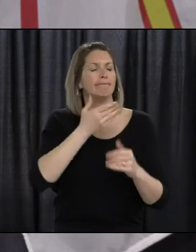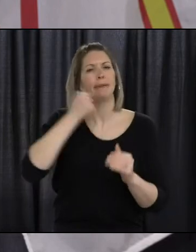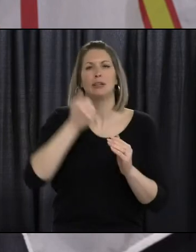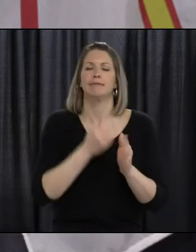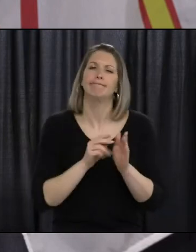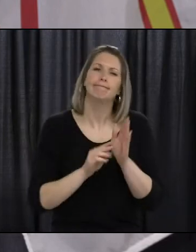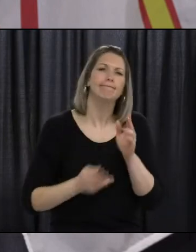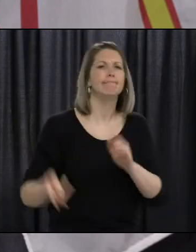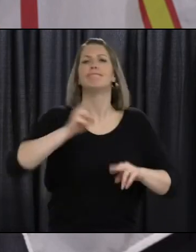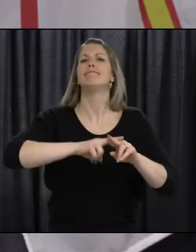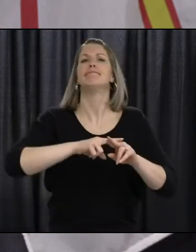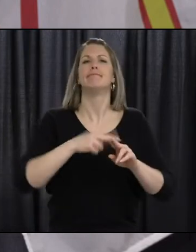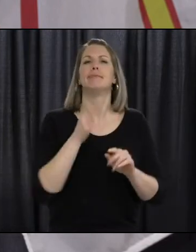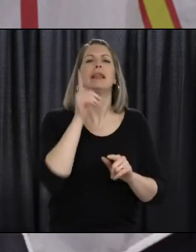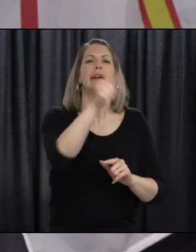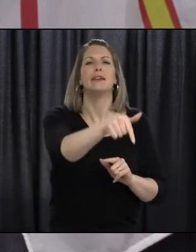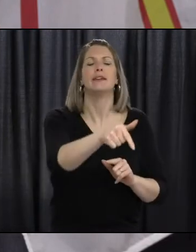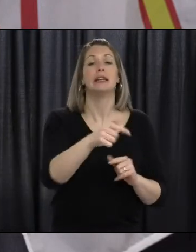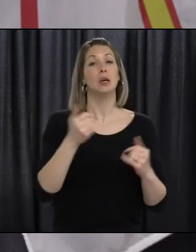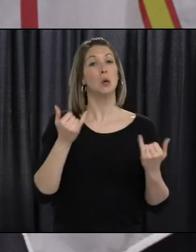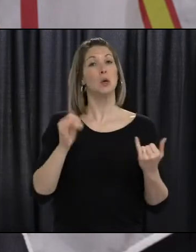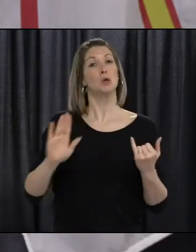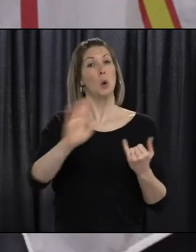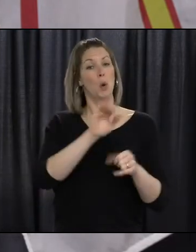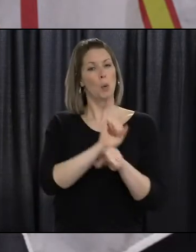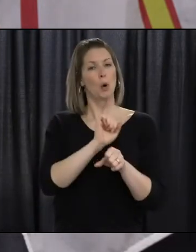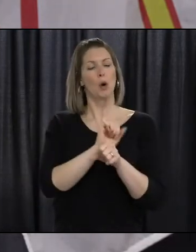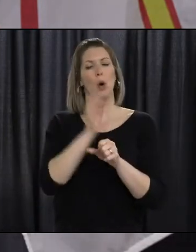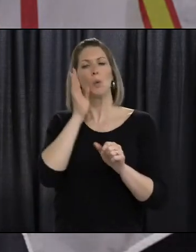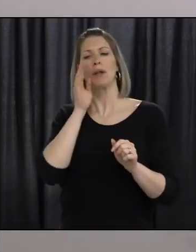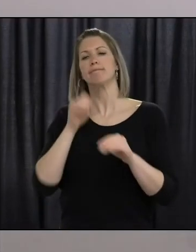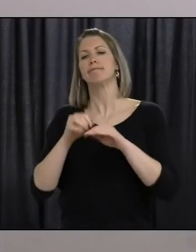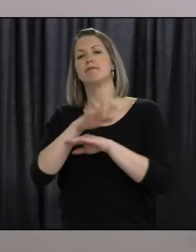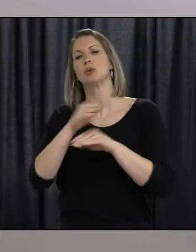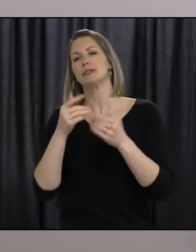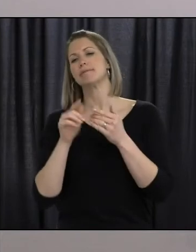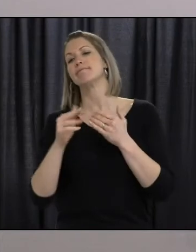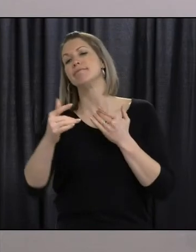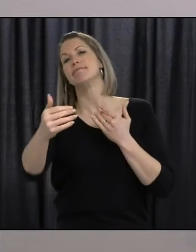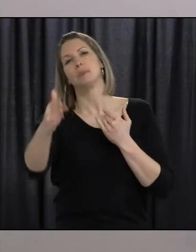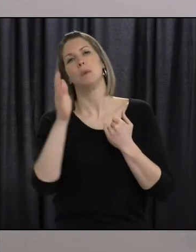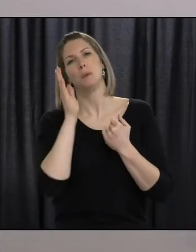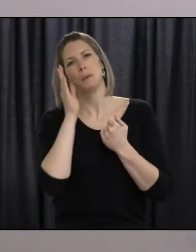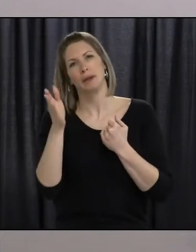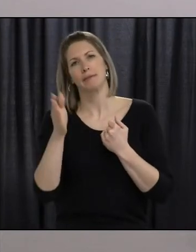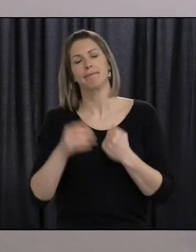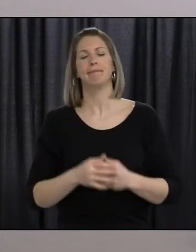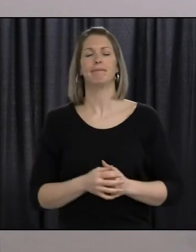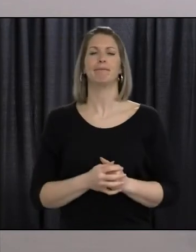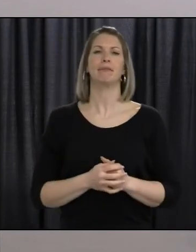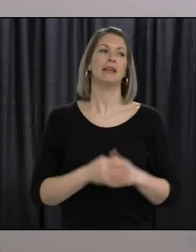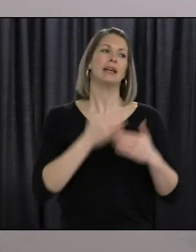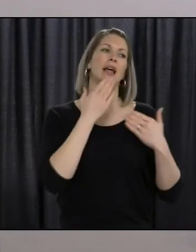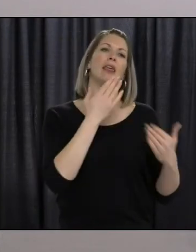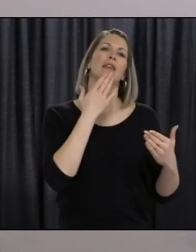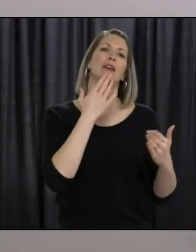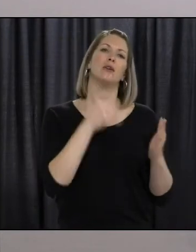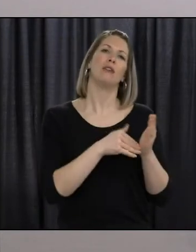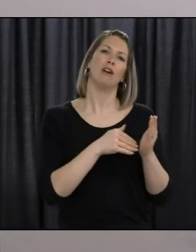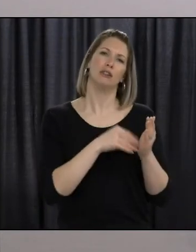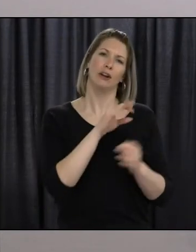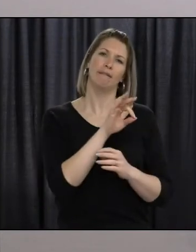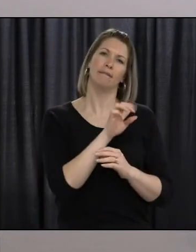COVID-19 progresses in our province. Thank you. Well, thank you, Dr. Fitzgerald, and good afternoon, everyone. So today